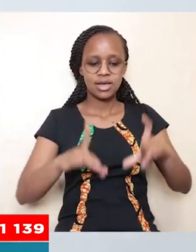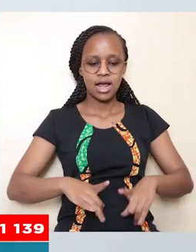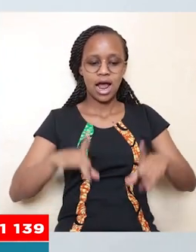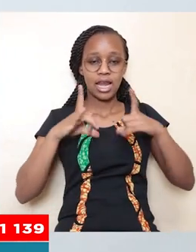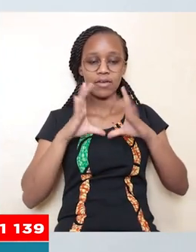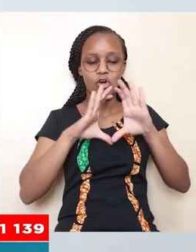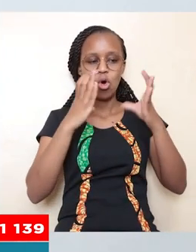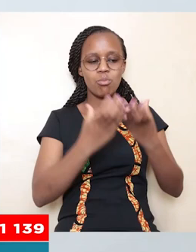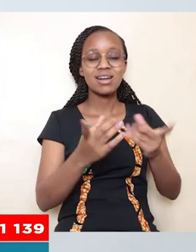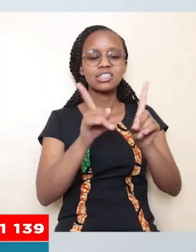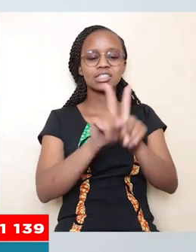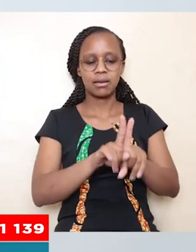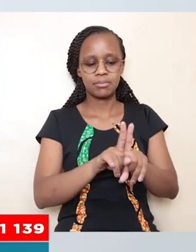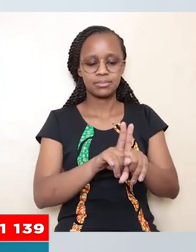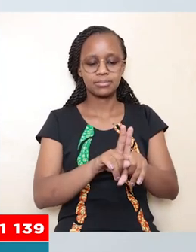a community.